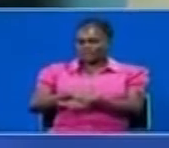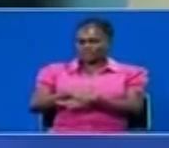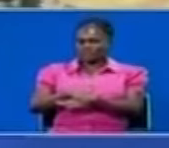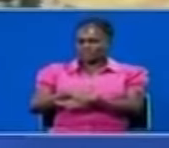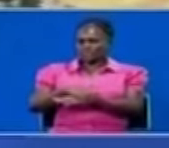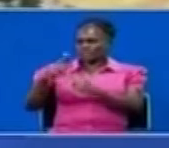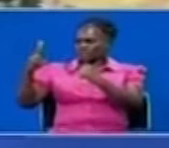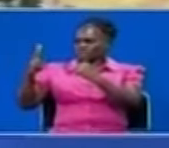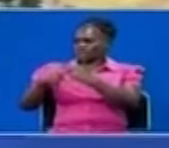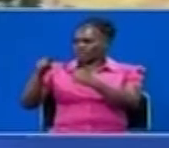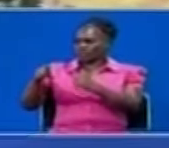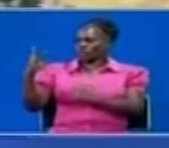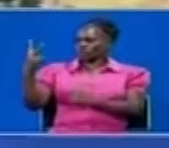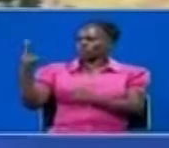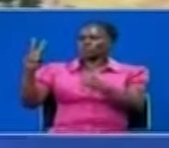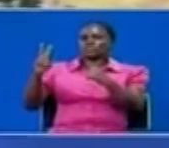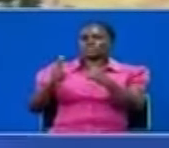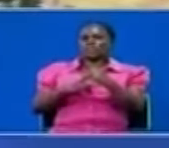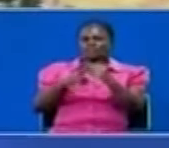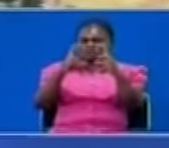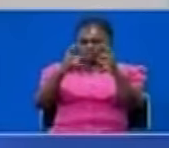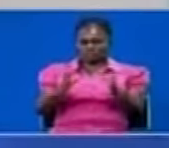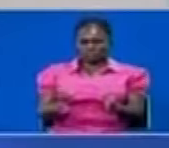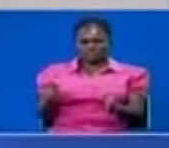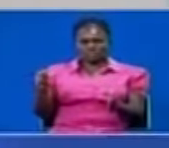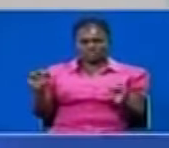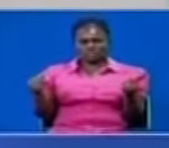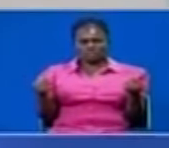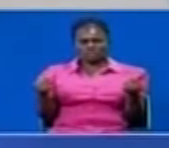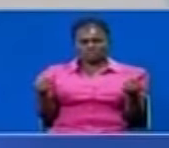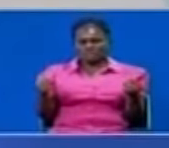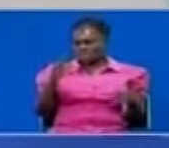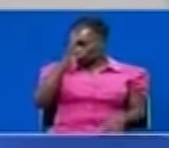of 7.27. Carol Nderi, KTN News, Othaya, Nyeri County.